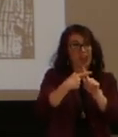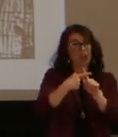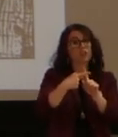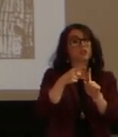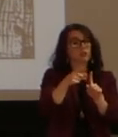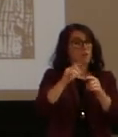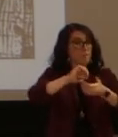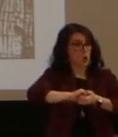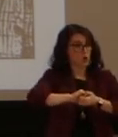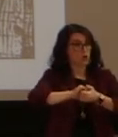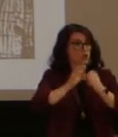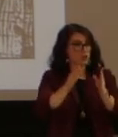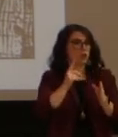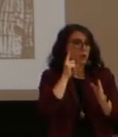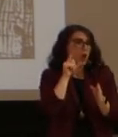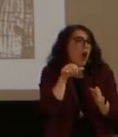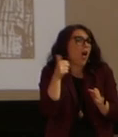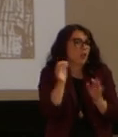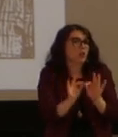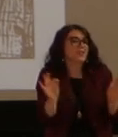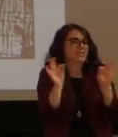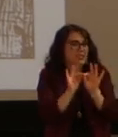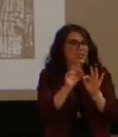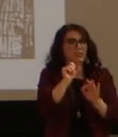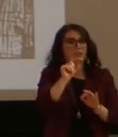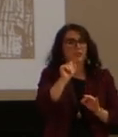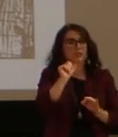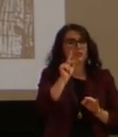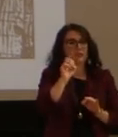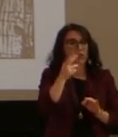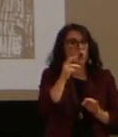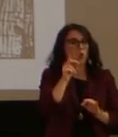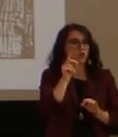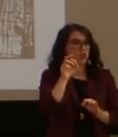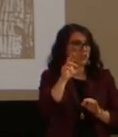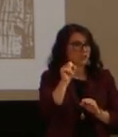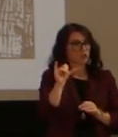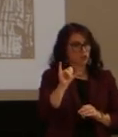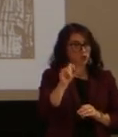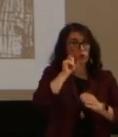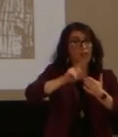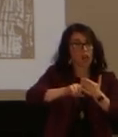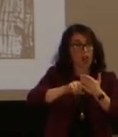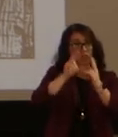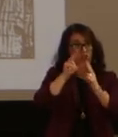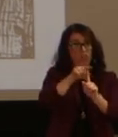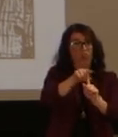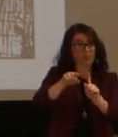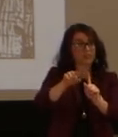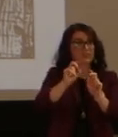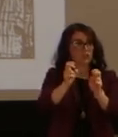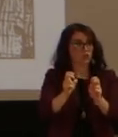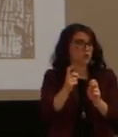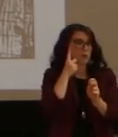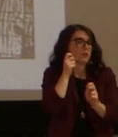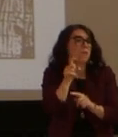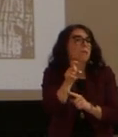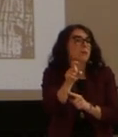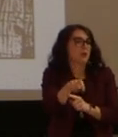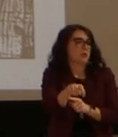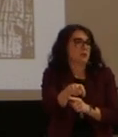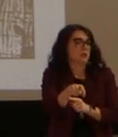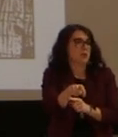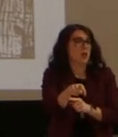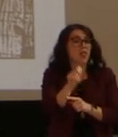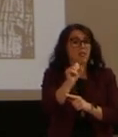well as other key stakeholders, to acknowledge and address these issues, because we just must. The stakes are just too